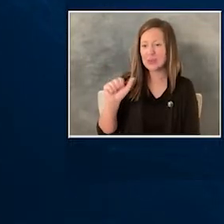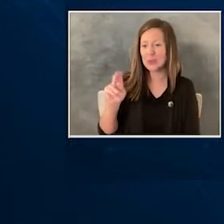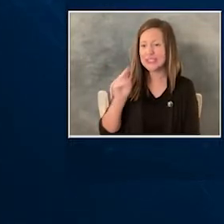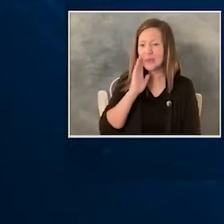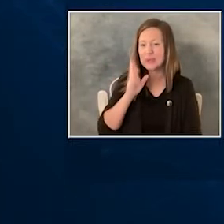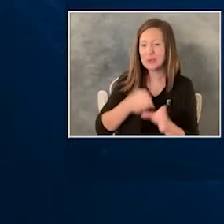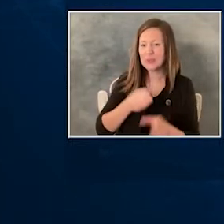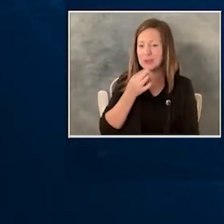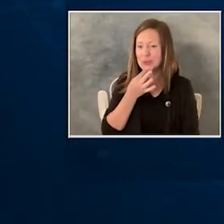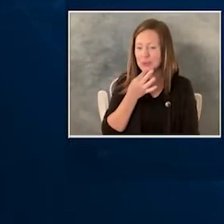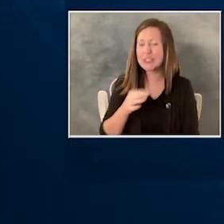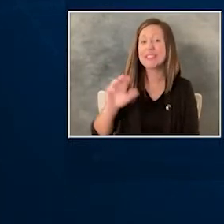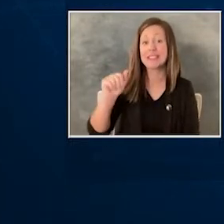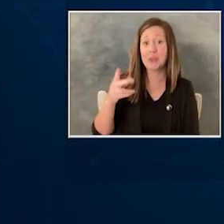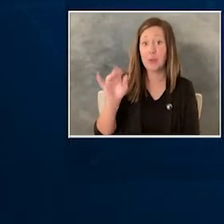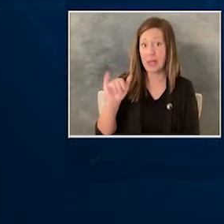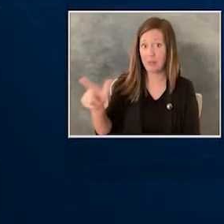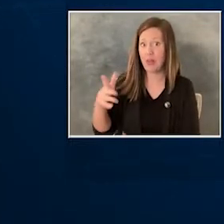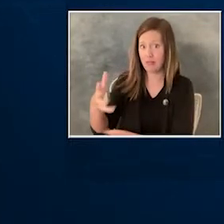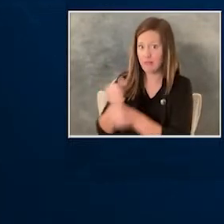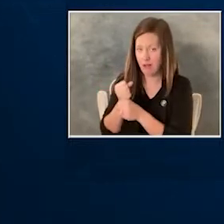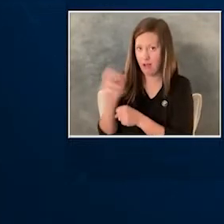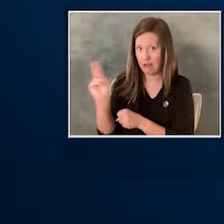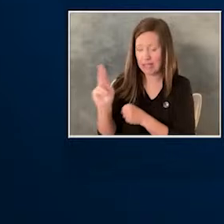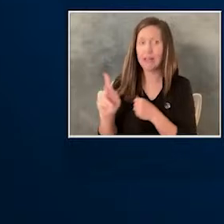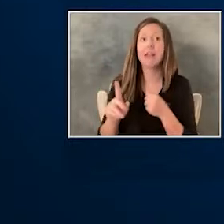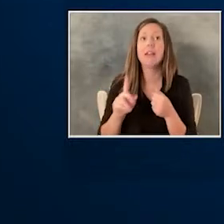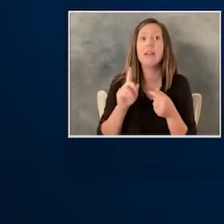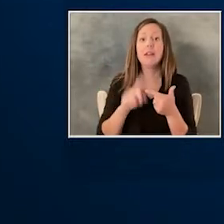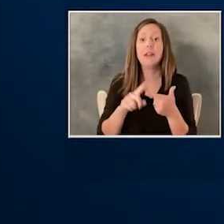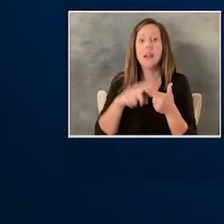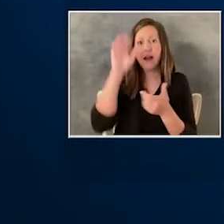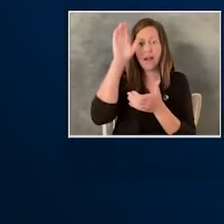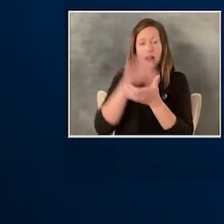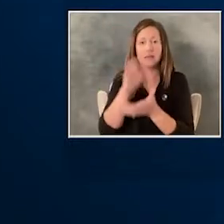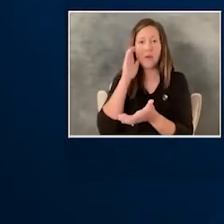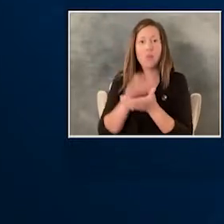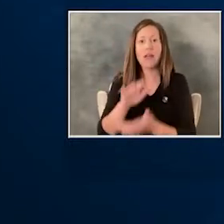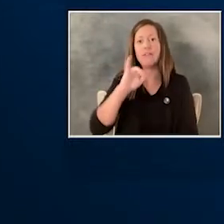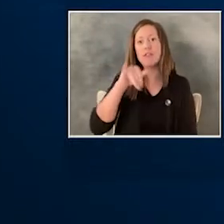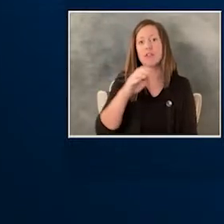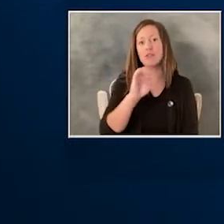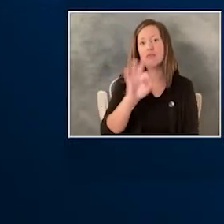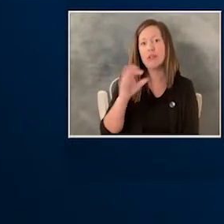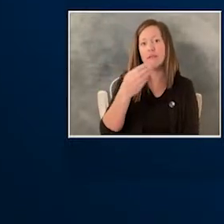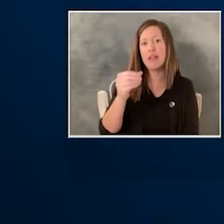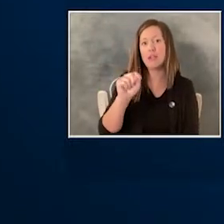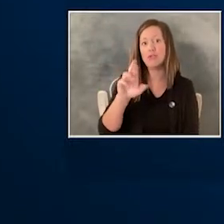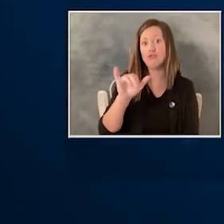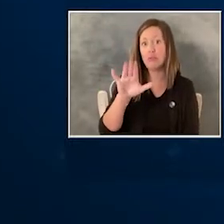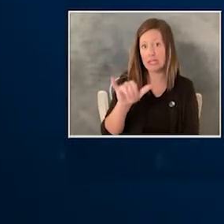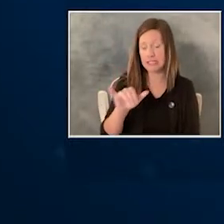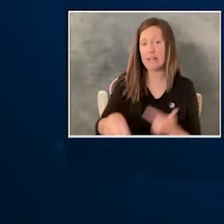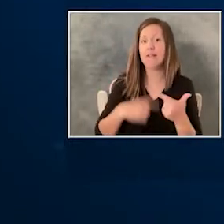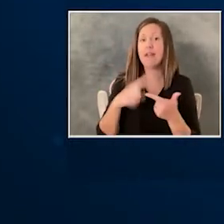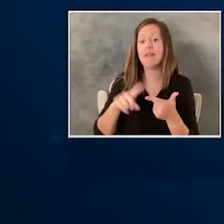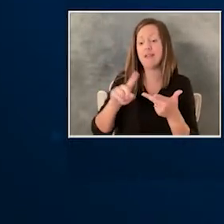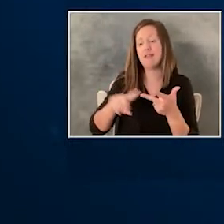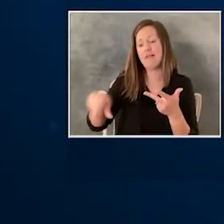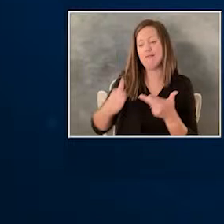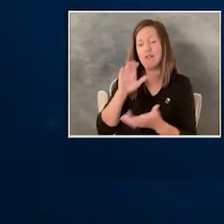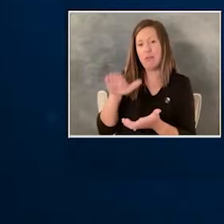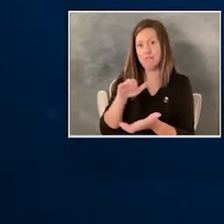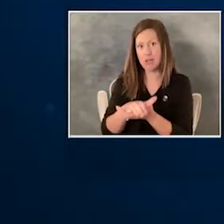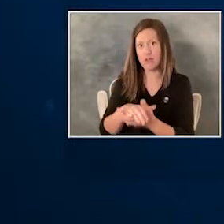got the kidney. We have husband and wife Jeff and Tracy Shearer, and another married couple, Stephanie and Christopher